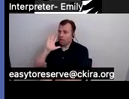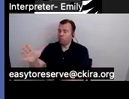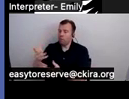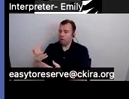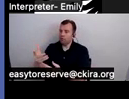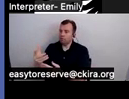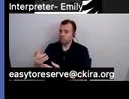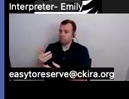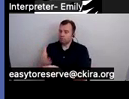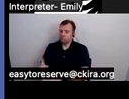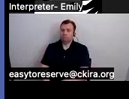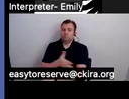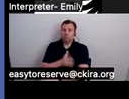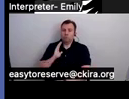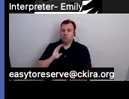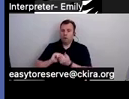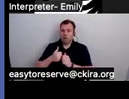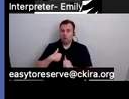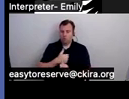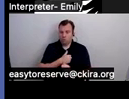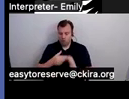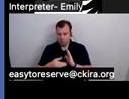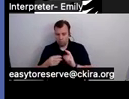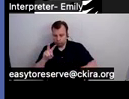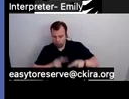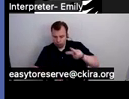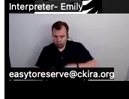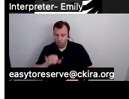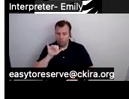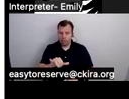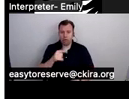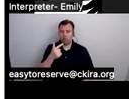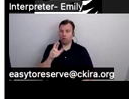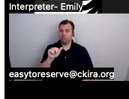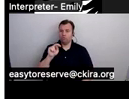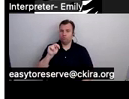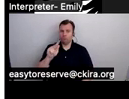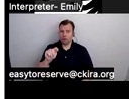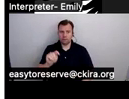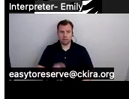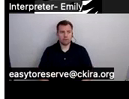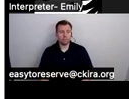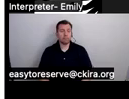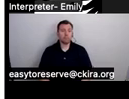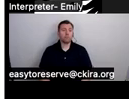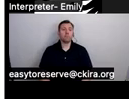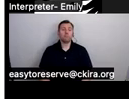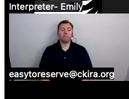reviewed. So what I'll do today, I've listed here, is that I want to talk a little bit